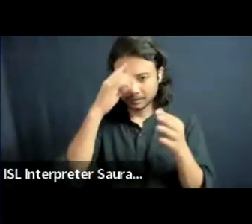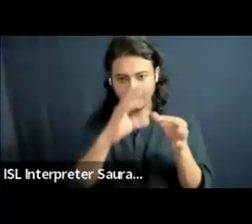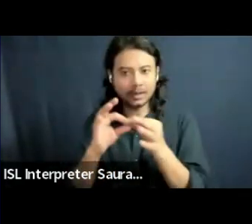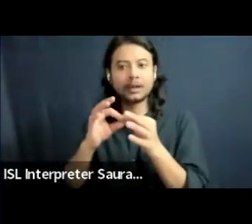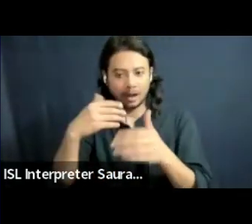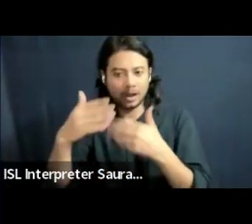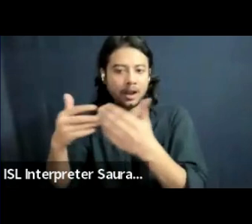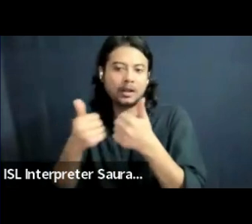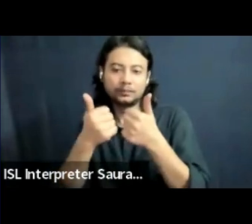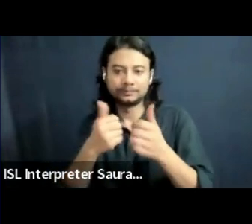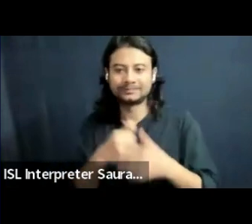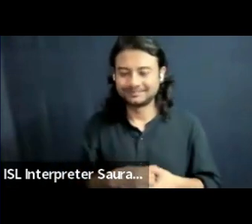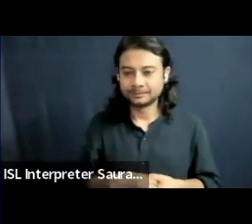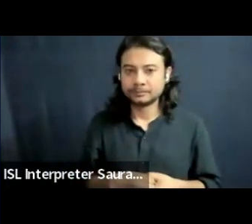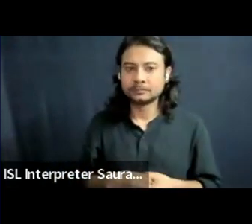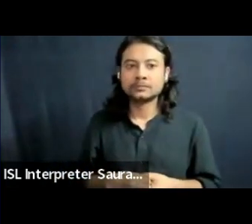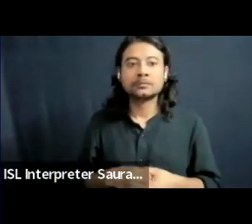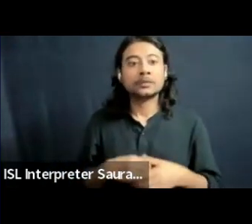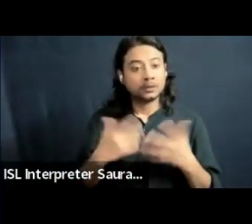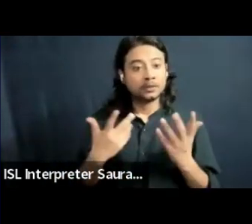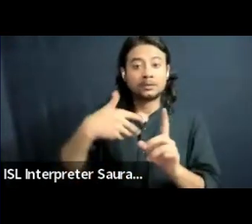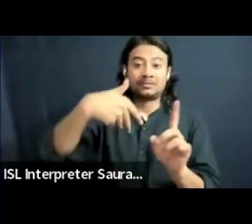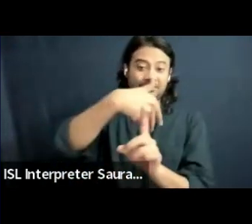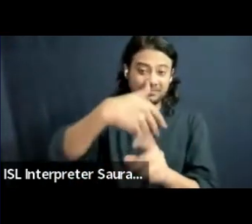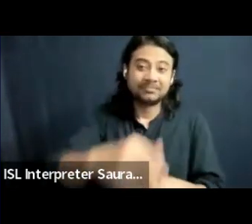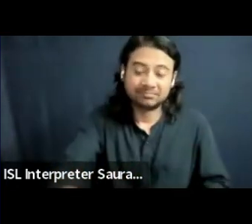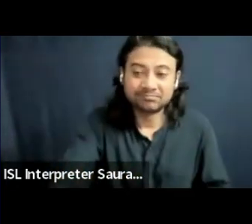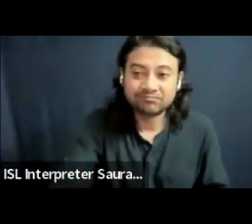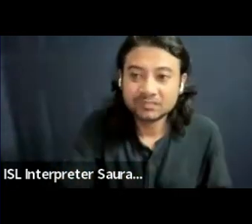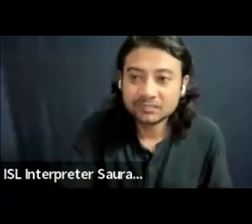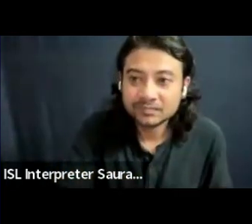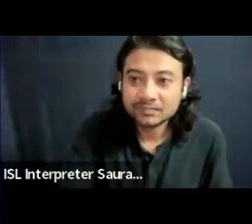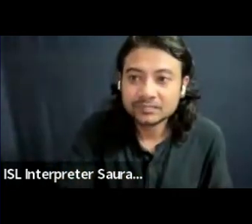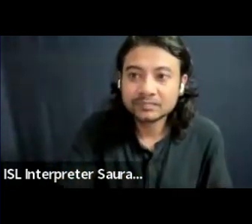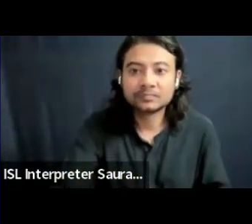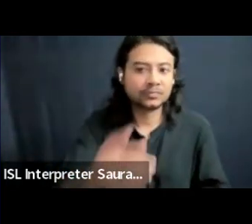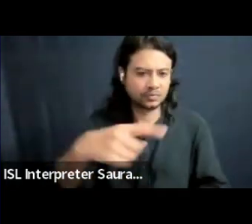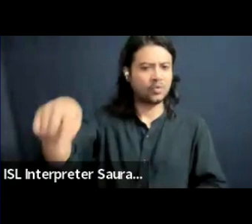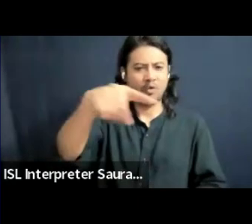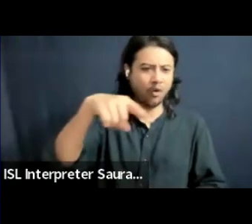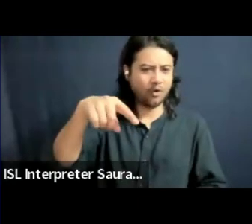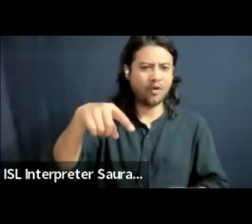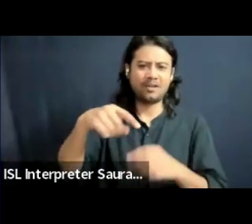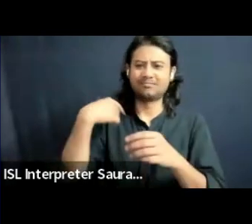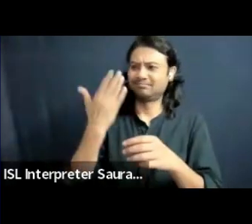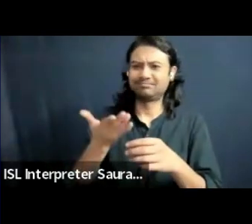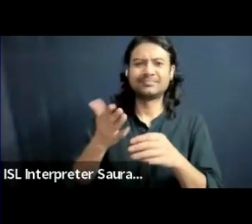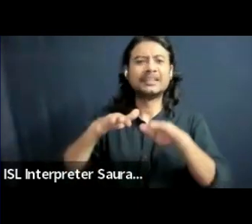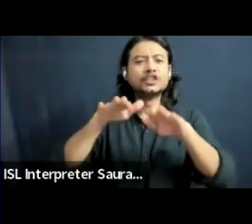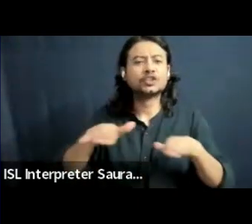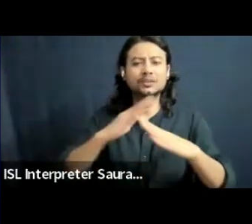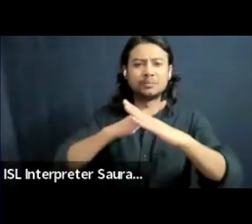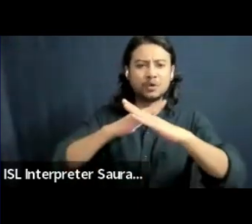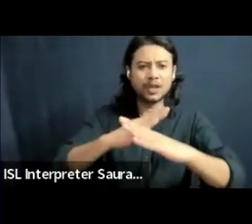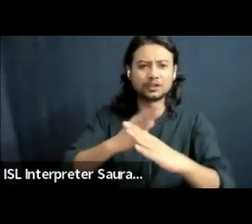with thinking about context, and I know that you're all professionals working in the field of child protection,